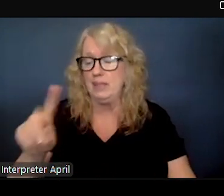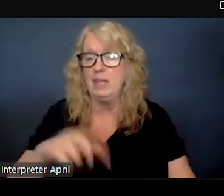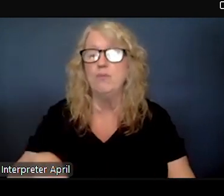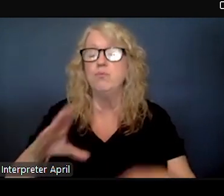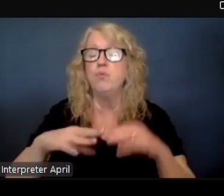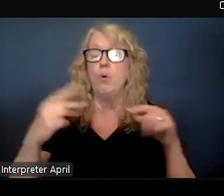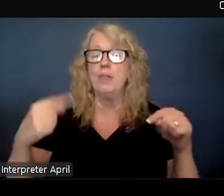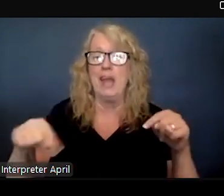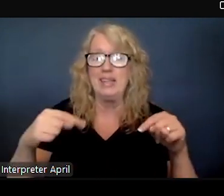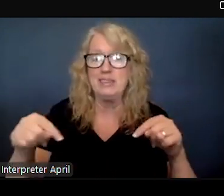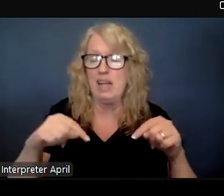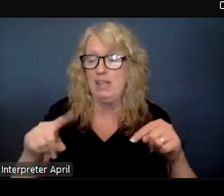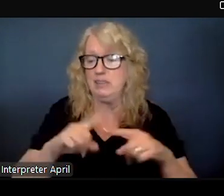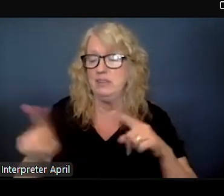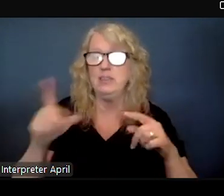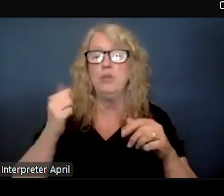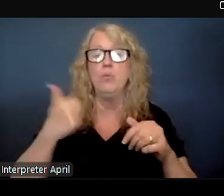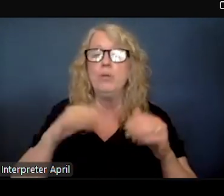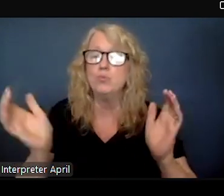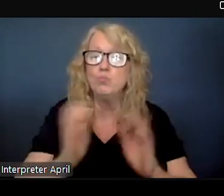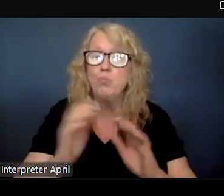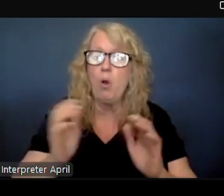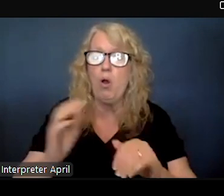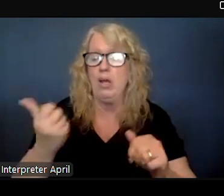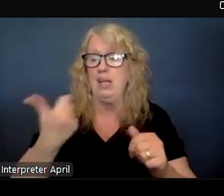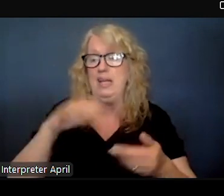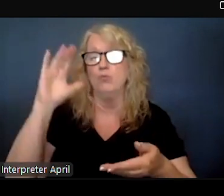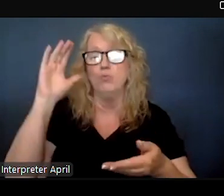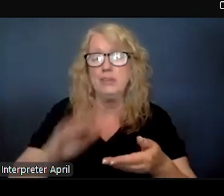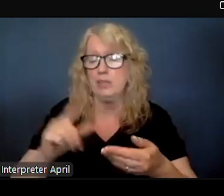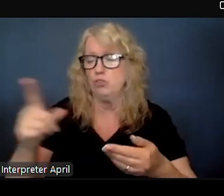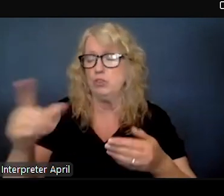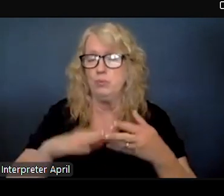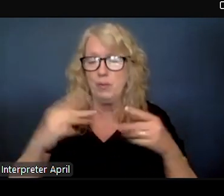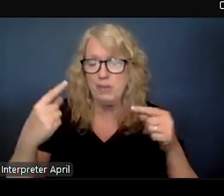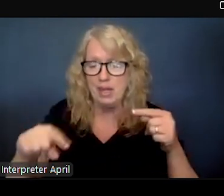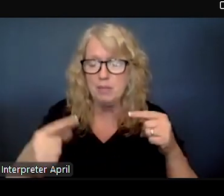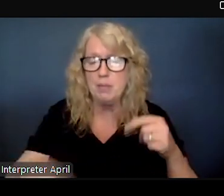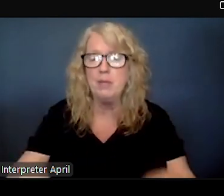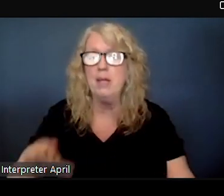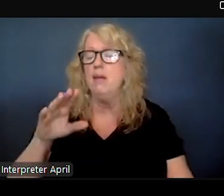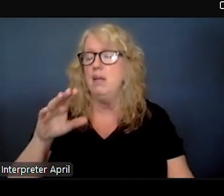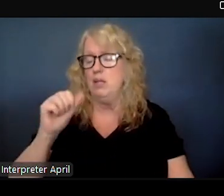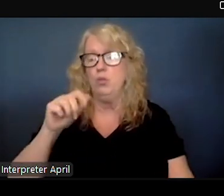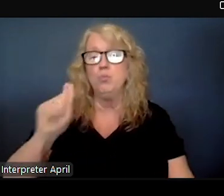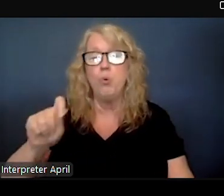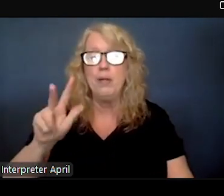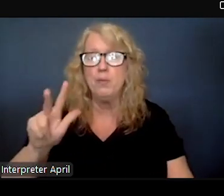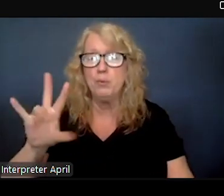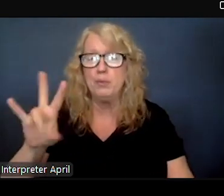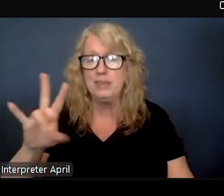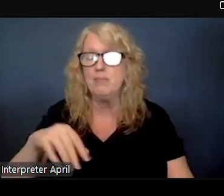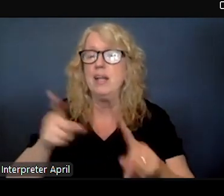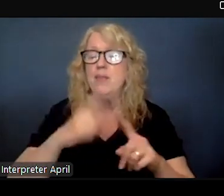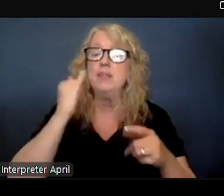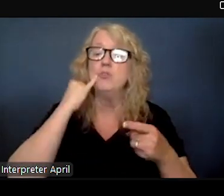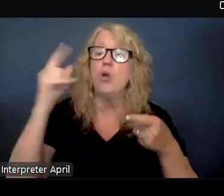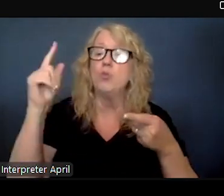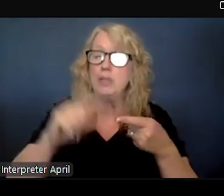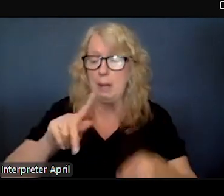anxiety scores, was a small to moderate reduction in anxiety with a Cohen's d of 0.37. They also saw reductions